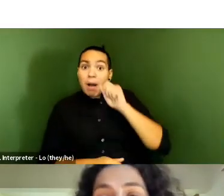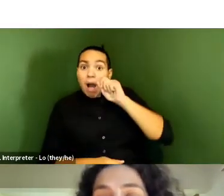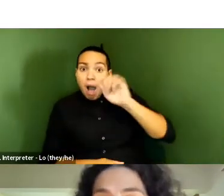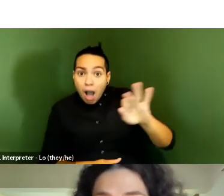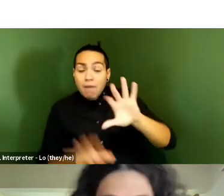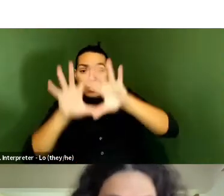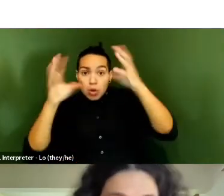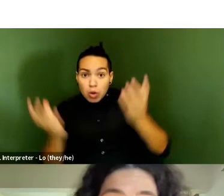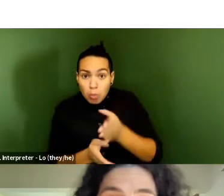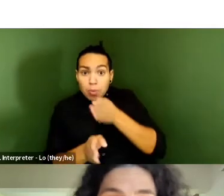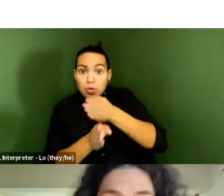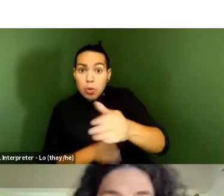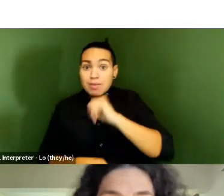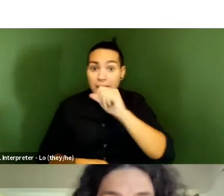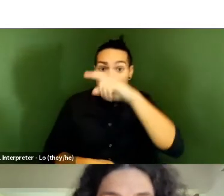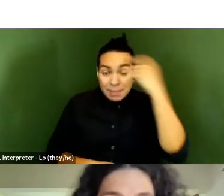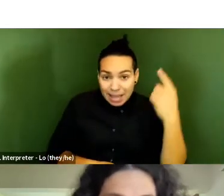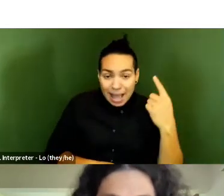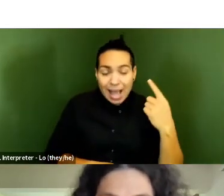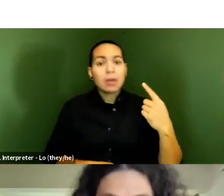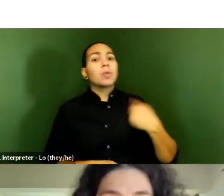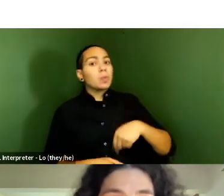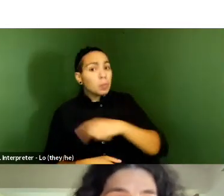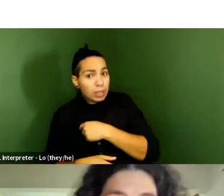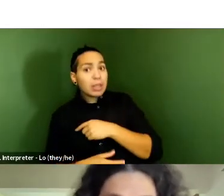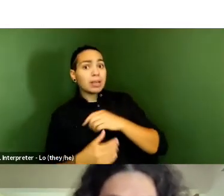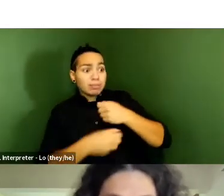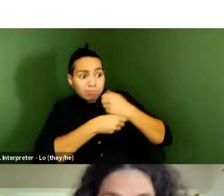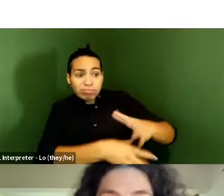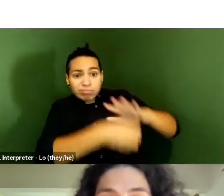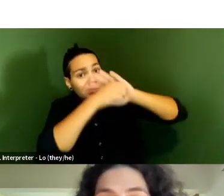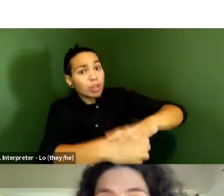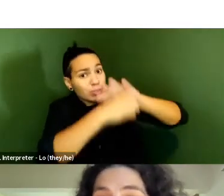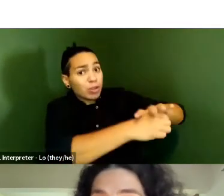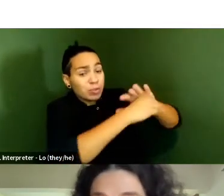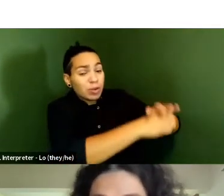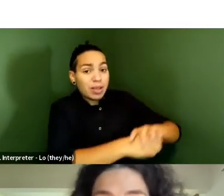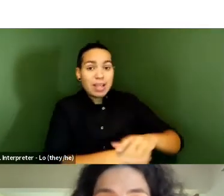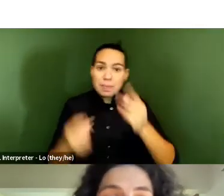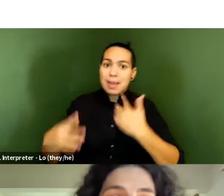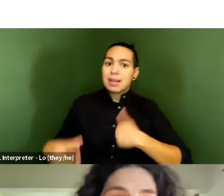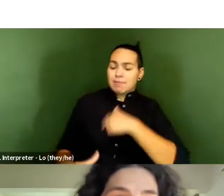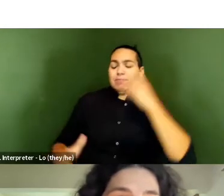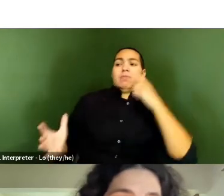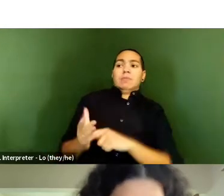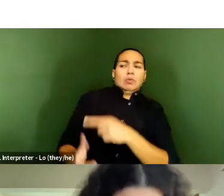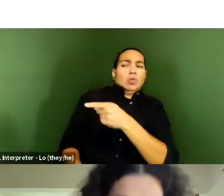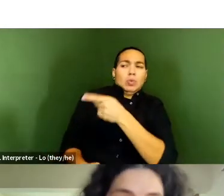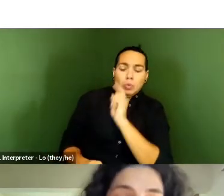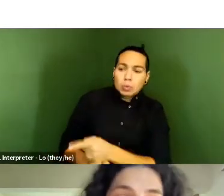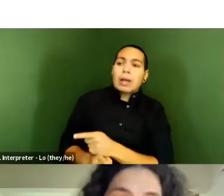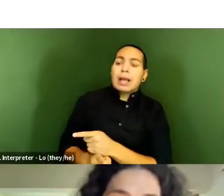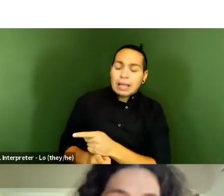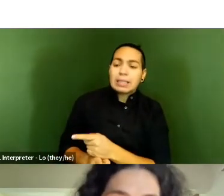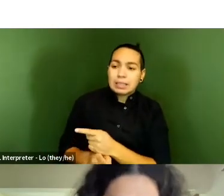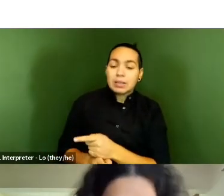majority, resonated deeply in the chat with a lot of us all over the world, the Arab community, because you